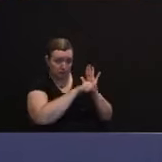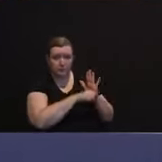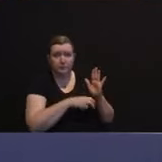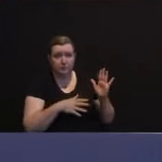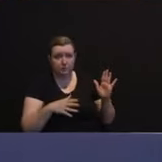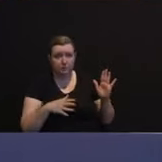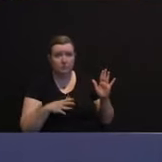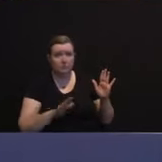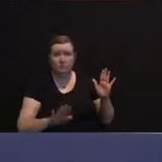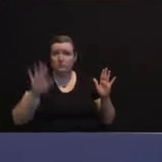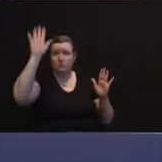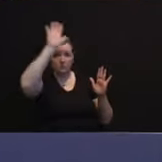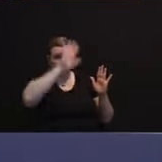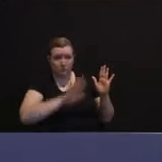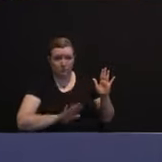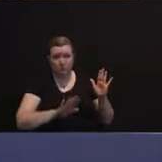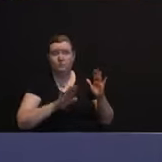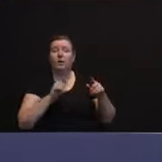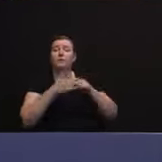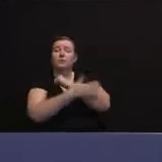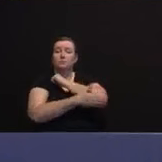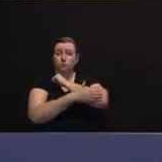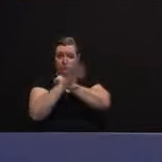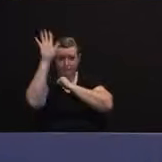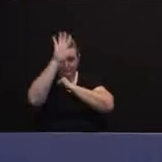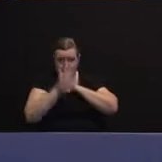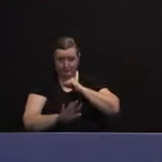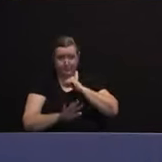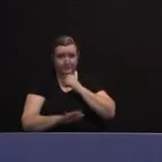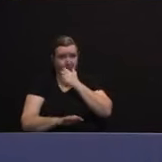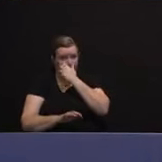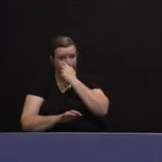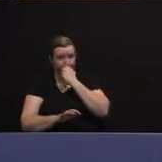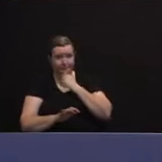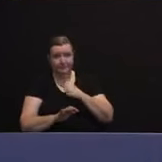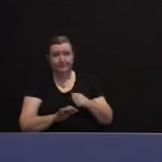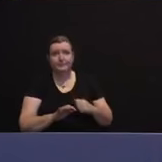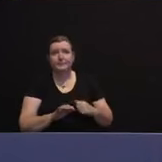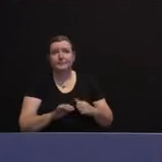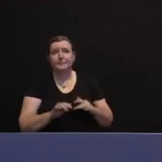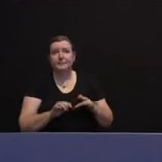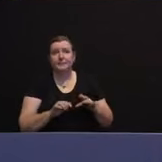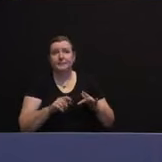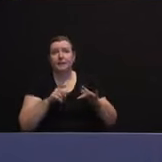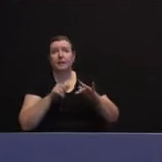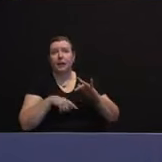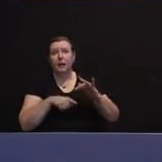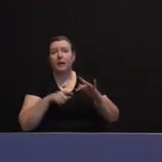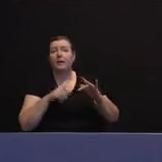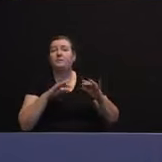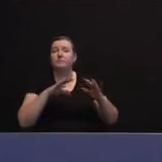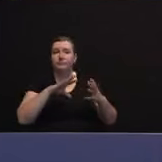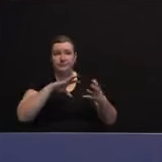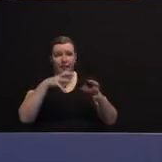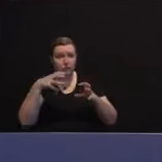the lack of incidents that I was expecting, or the lesser so. I hope it stays that